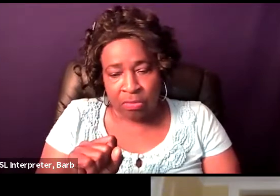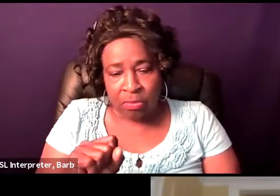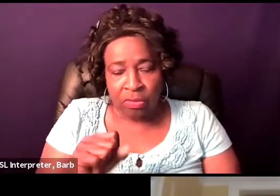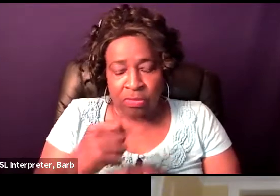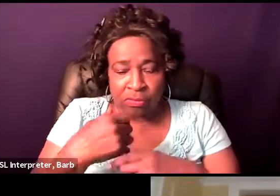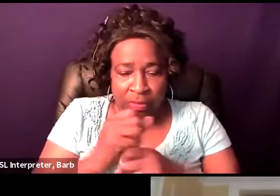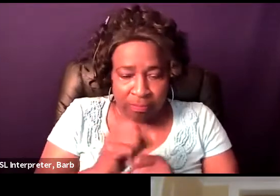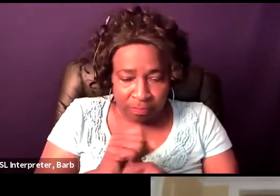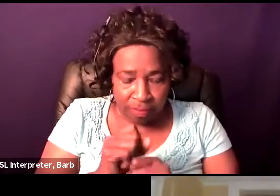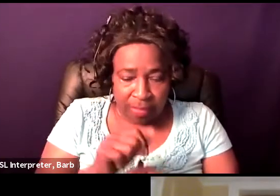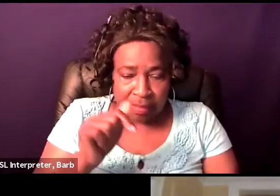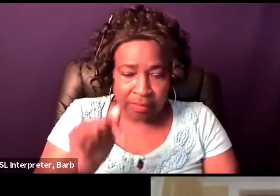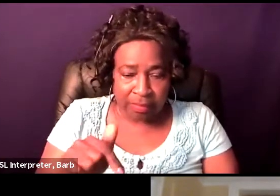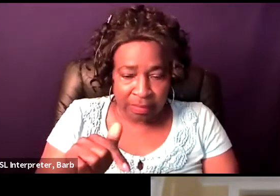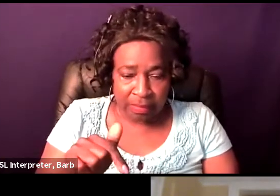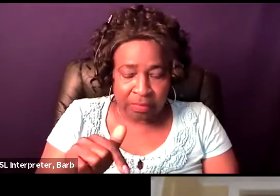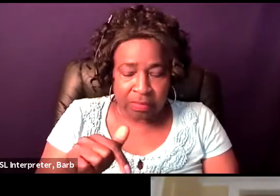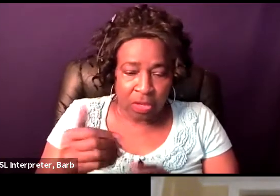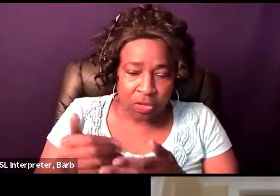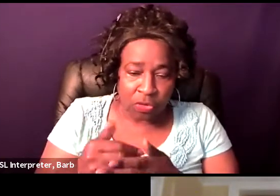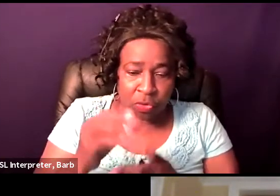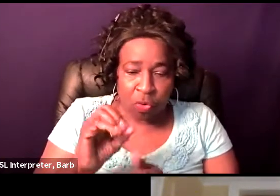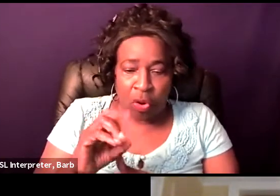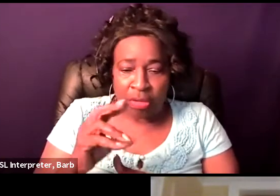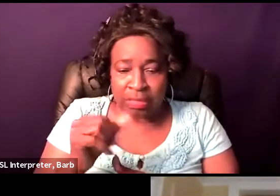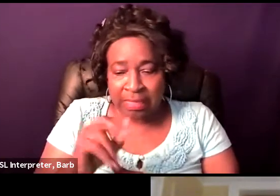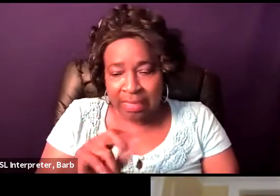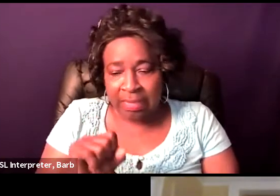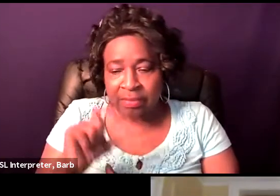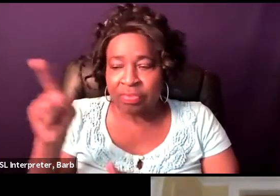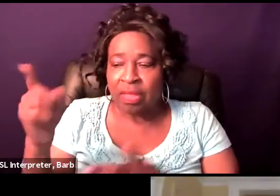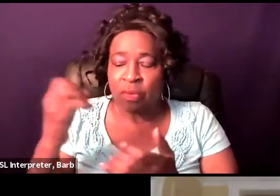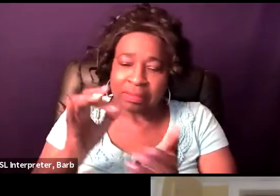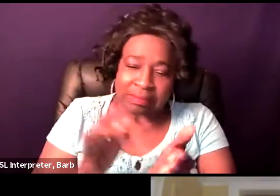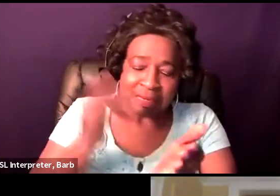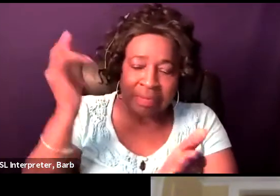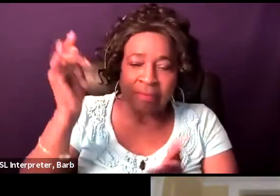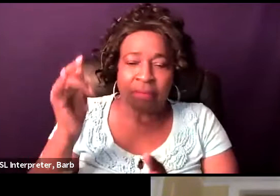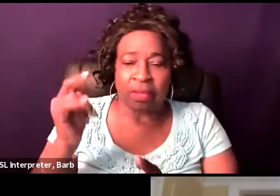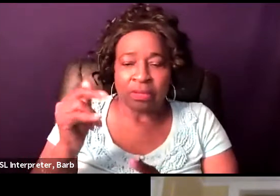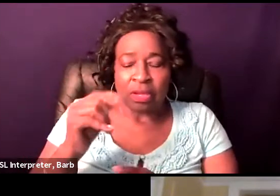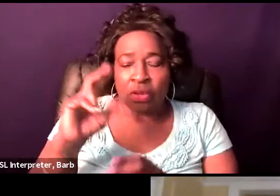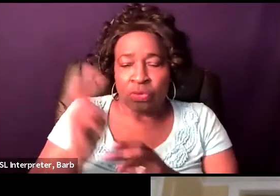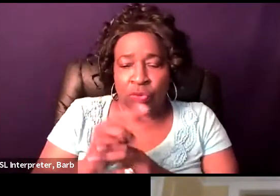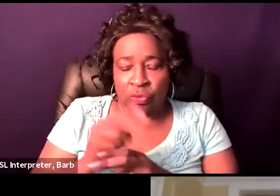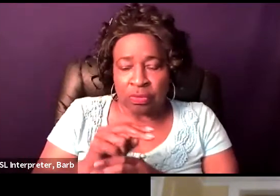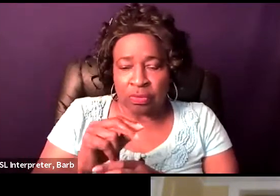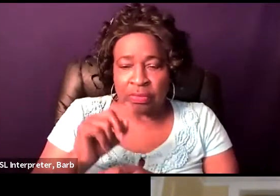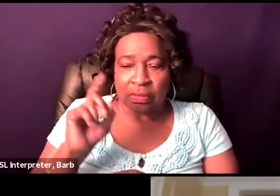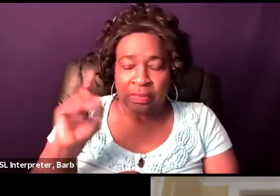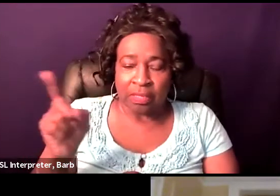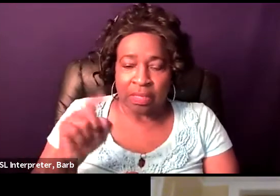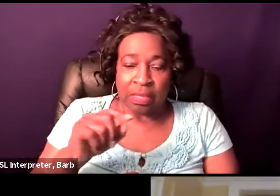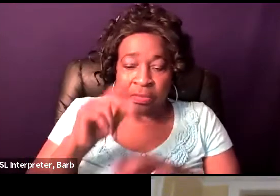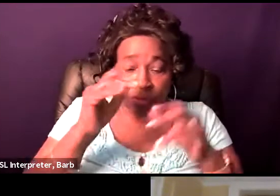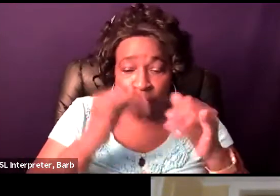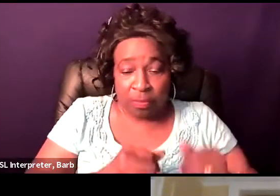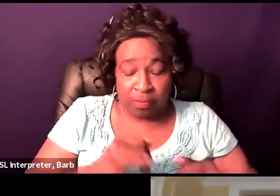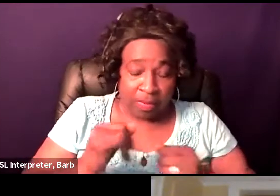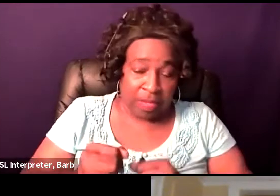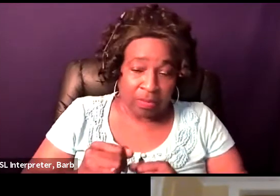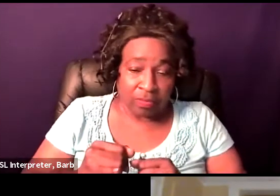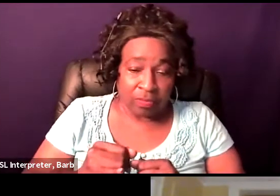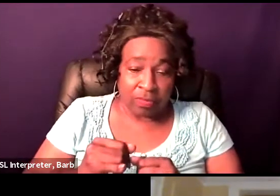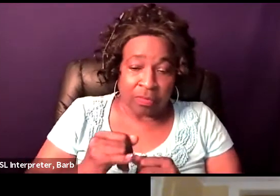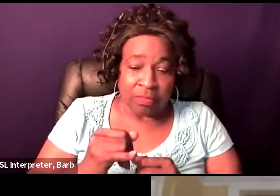of regeneration so that ultimately they can take it and use it. So it's like the individuals who are benefiting in the short run